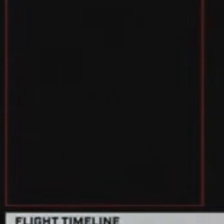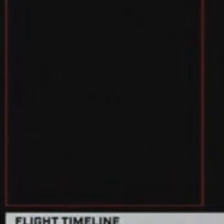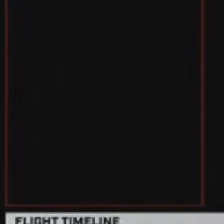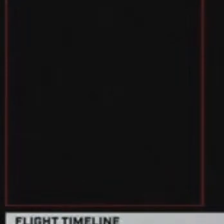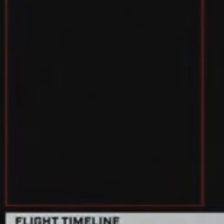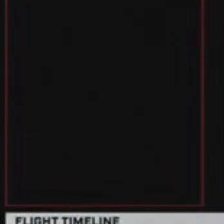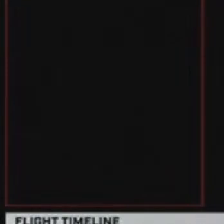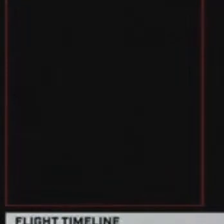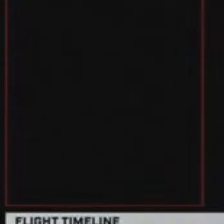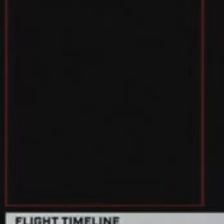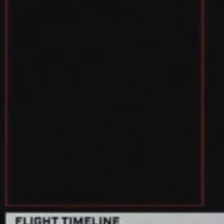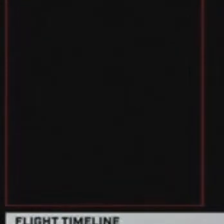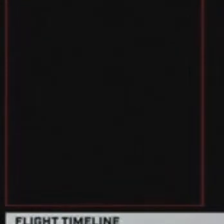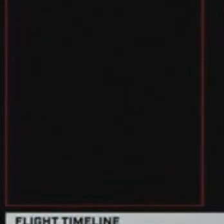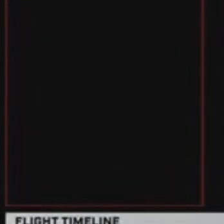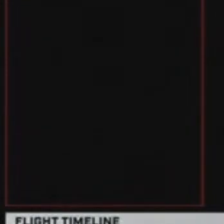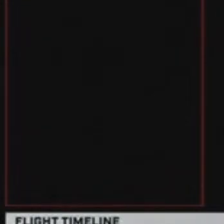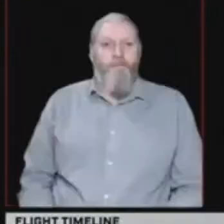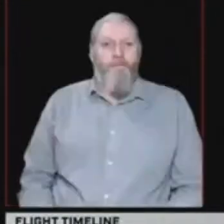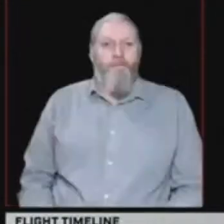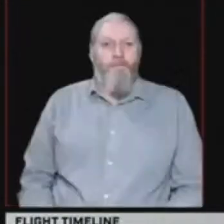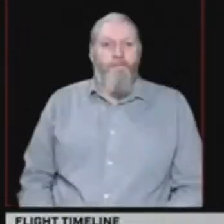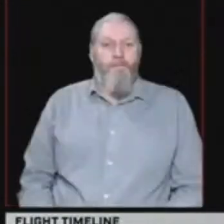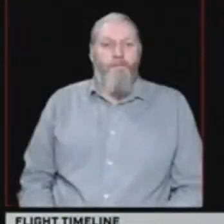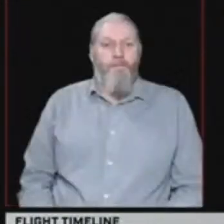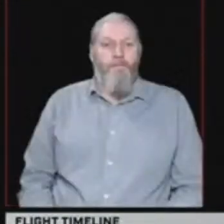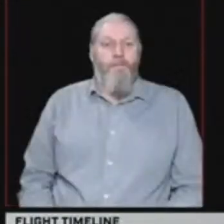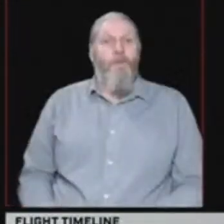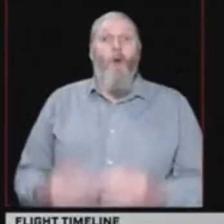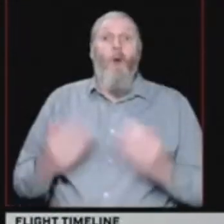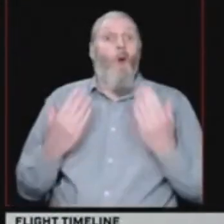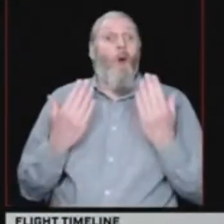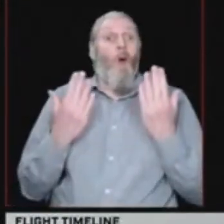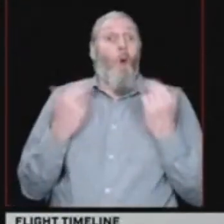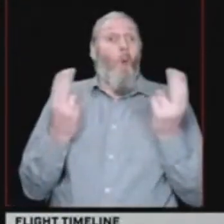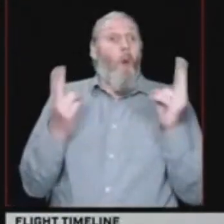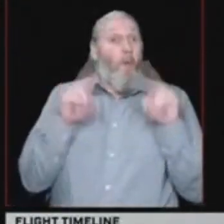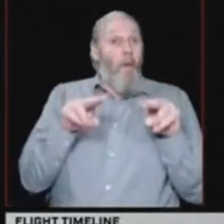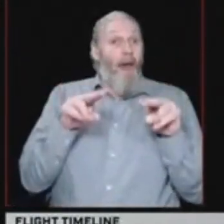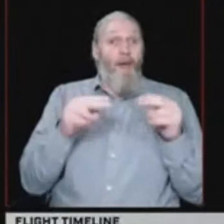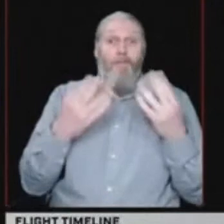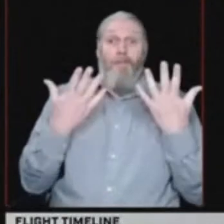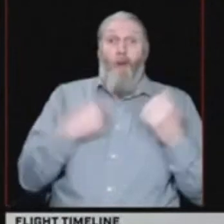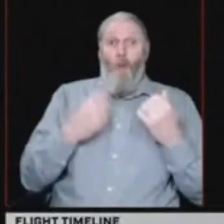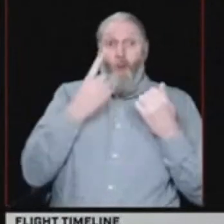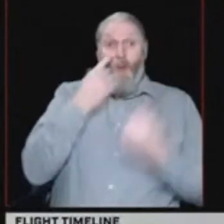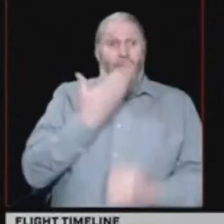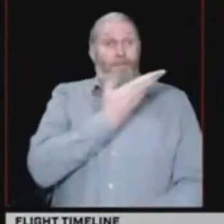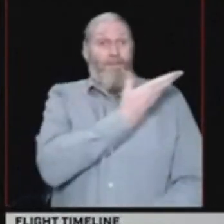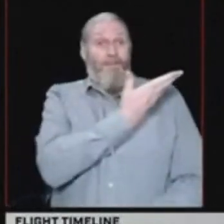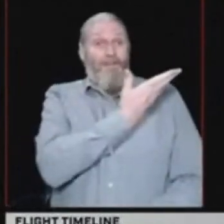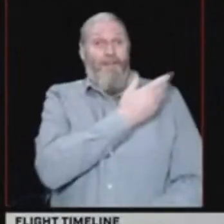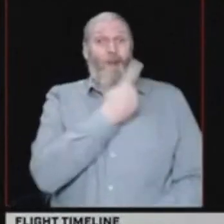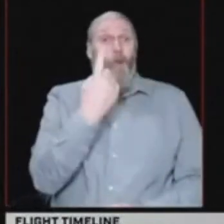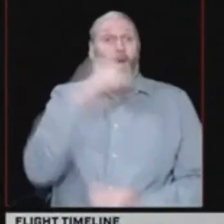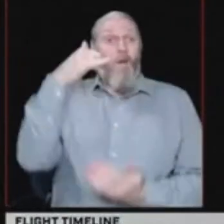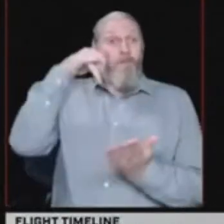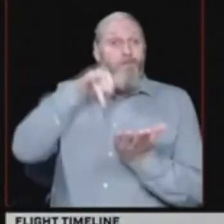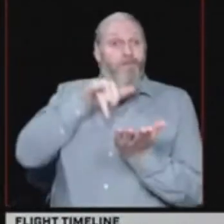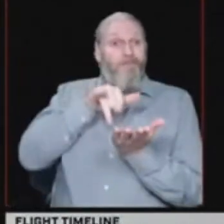Welcome back as we see Cosmic Girl touching down back to UK Spaceport Cornwall. She